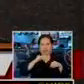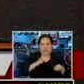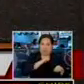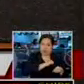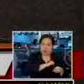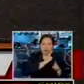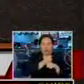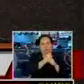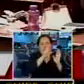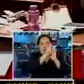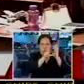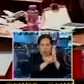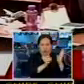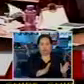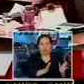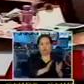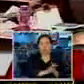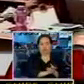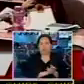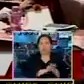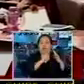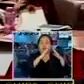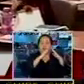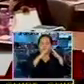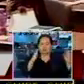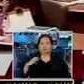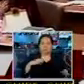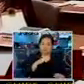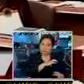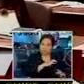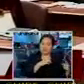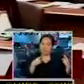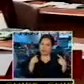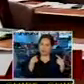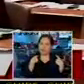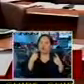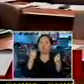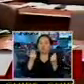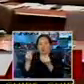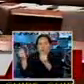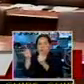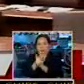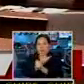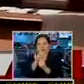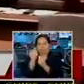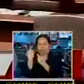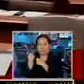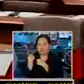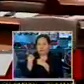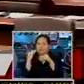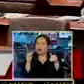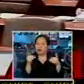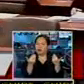as legislators. The House of Representatives impeaches on the basis of